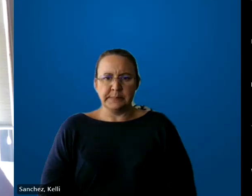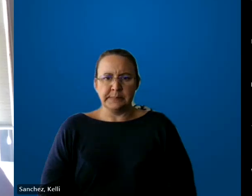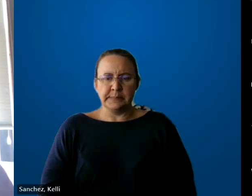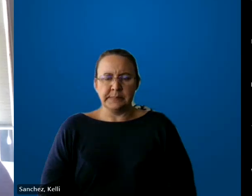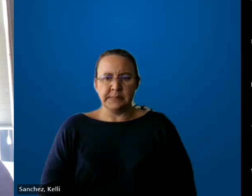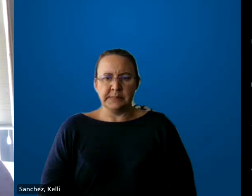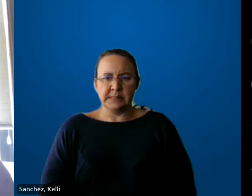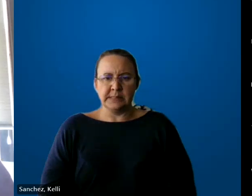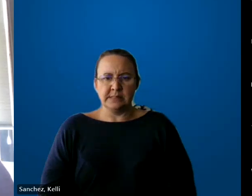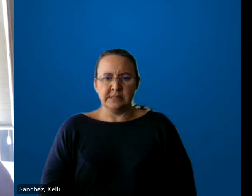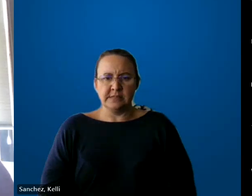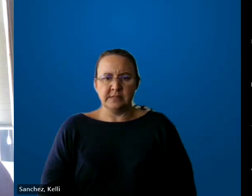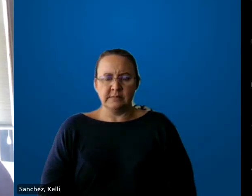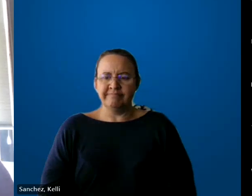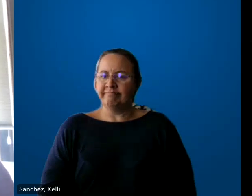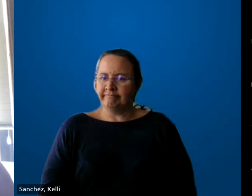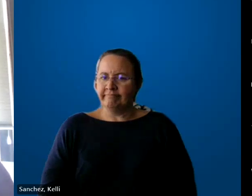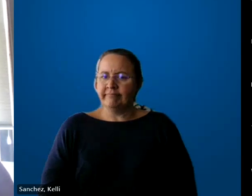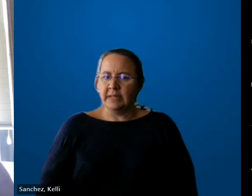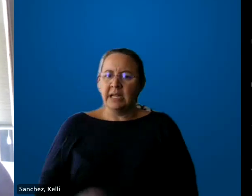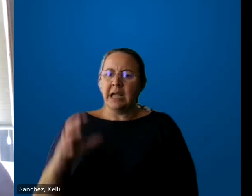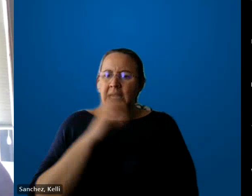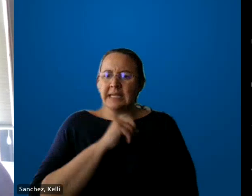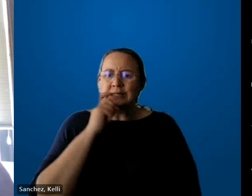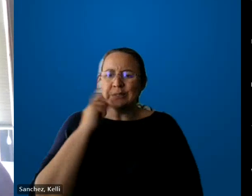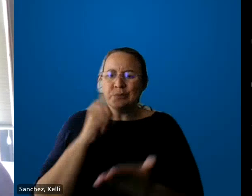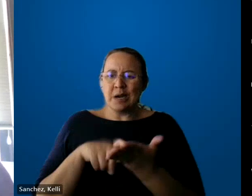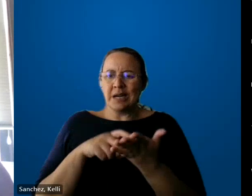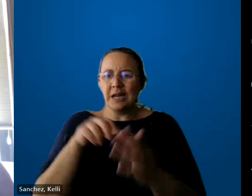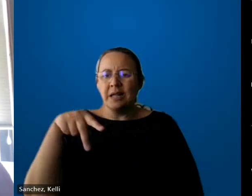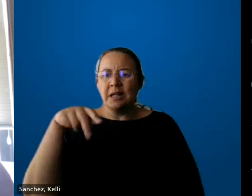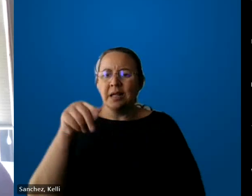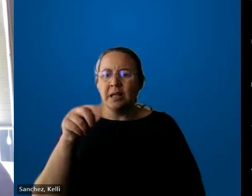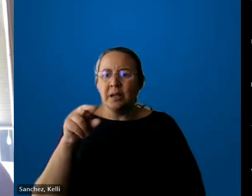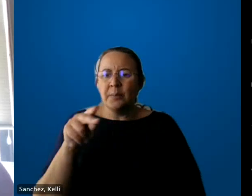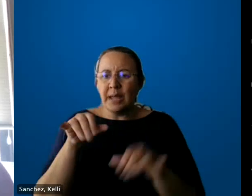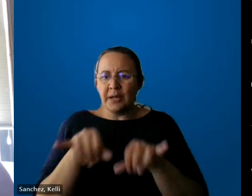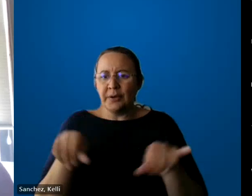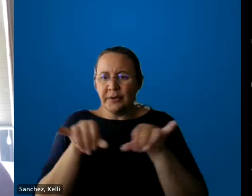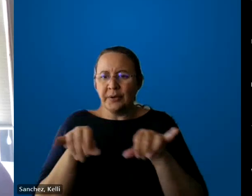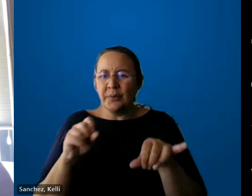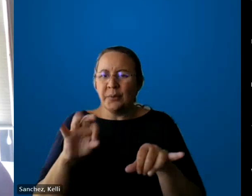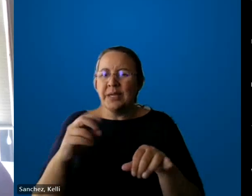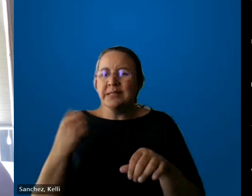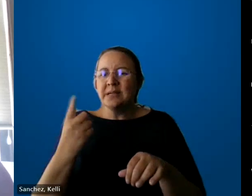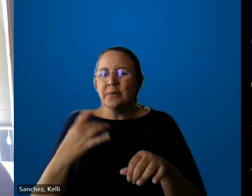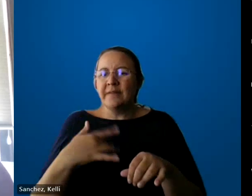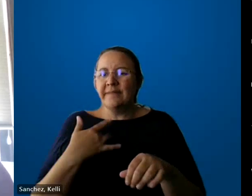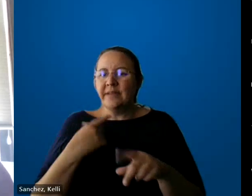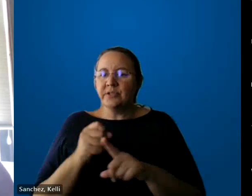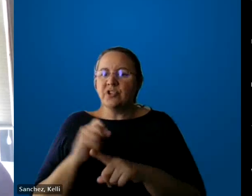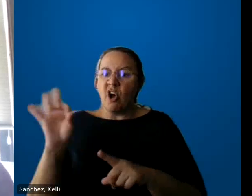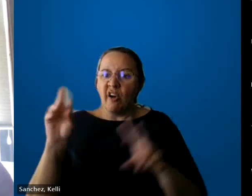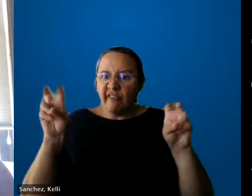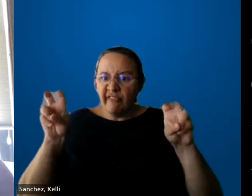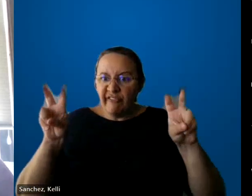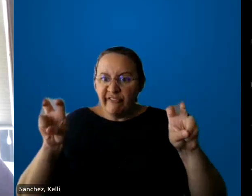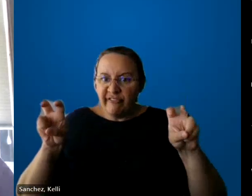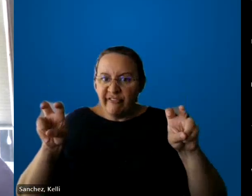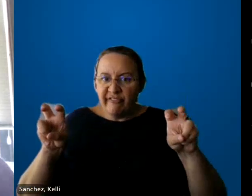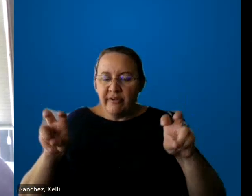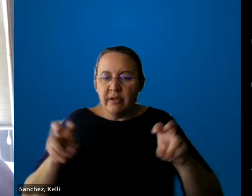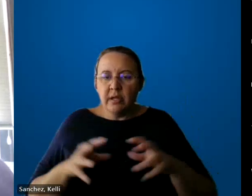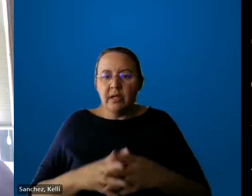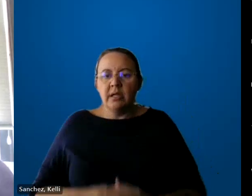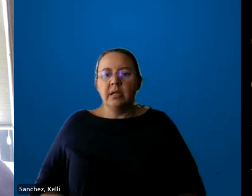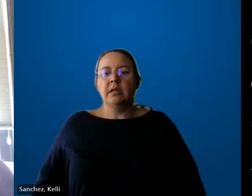Yeah, I mean, I guess just recognizing patterns whenever somebody's off, like the slang in